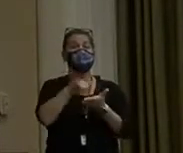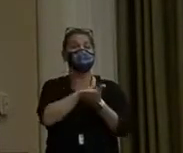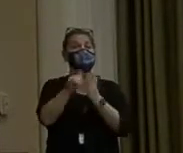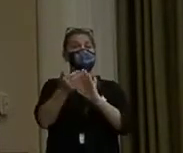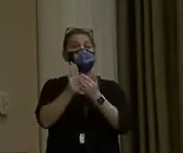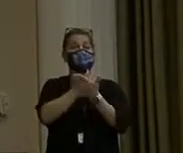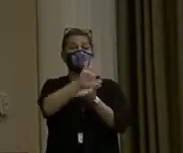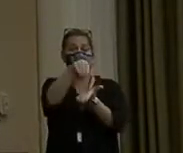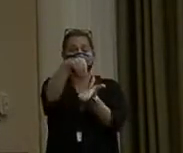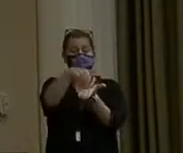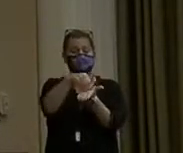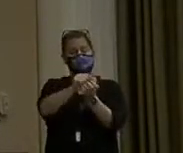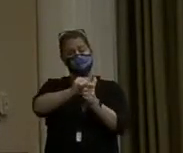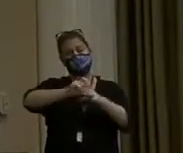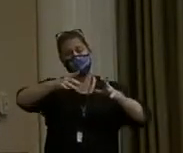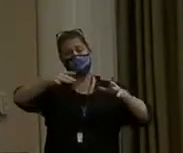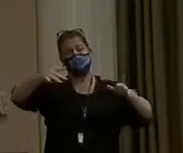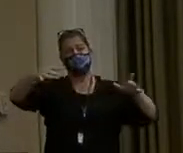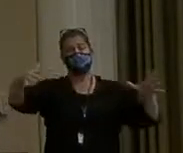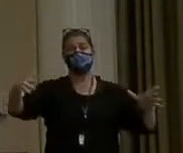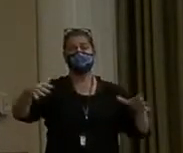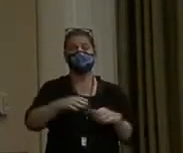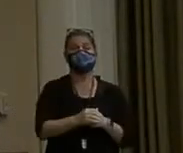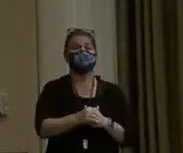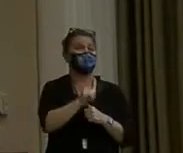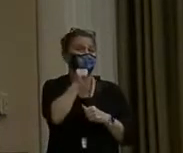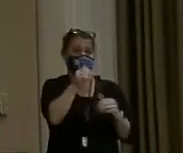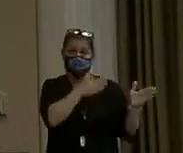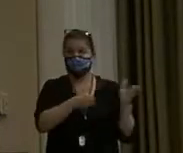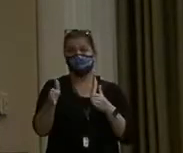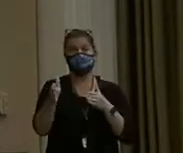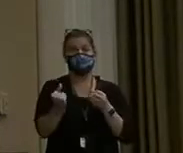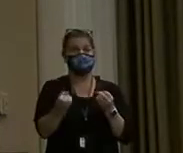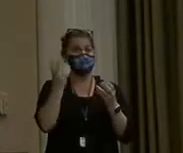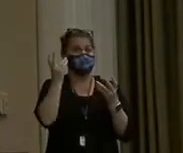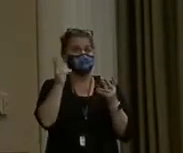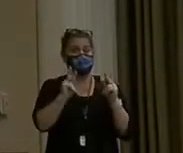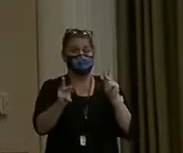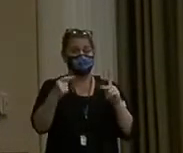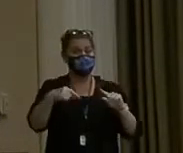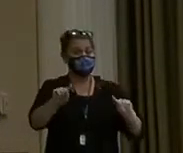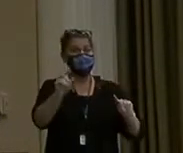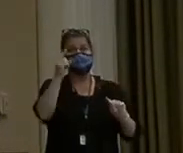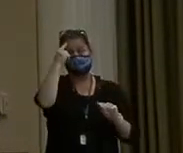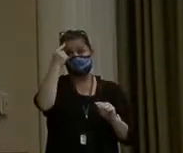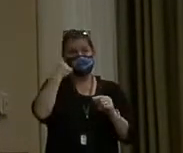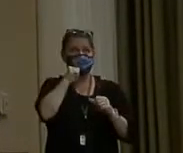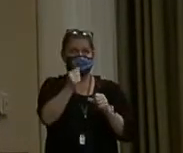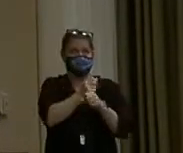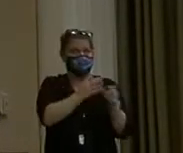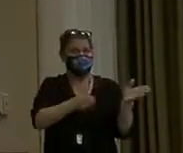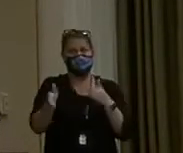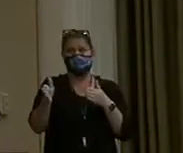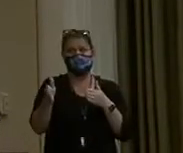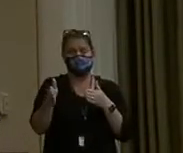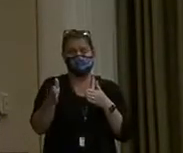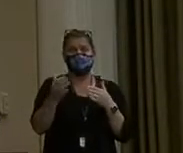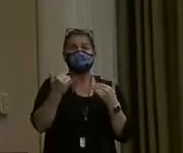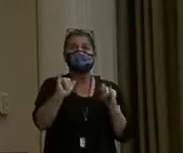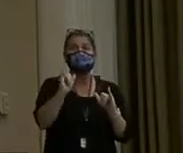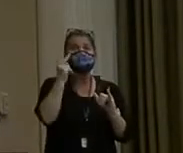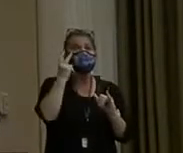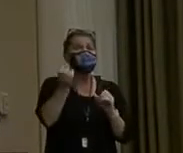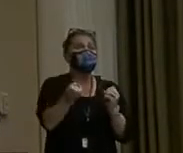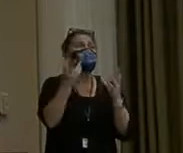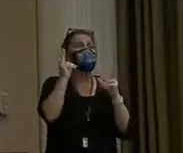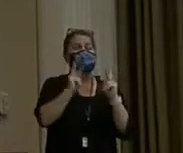epicenter. And quite frankly, we were unprepared. And there are many who believe that we're still unprepared. And we're seeing how unprepared the rest of